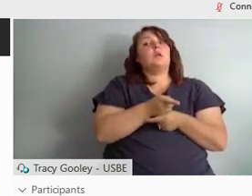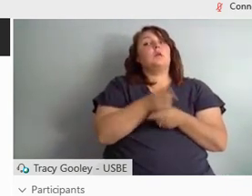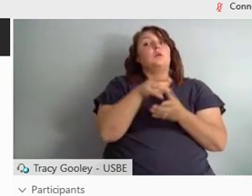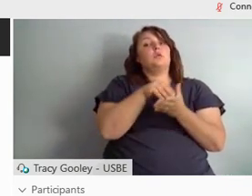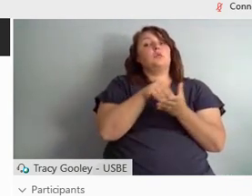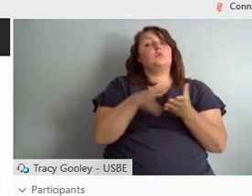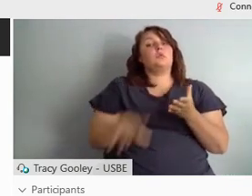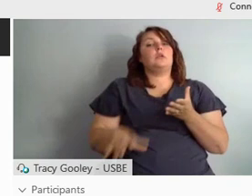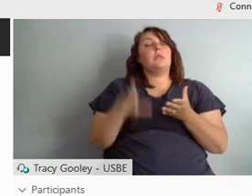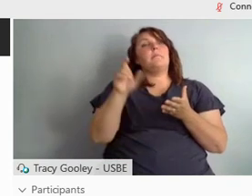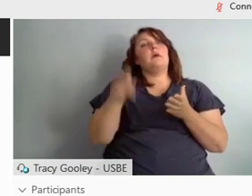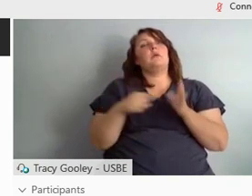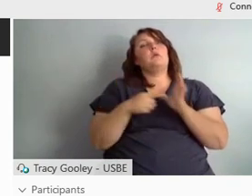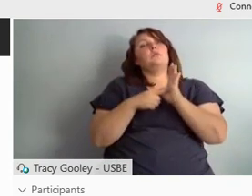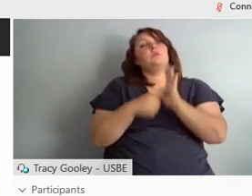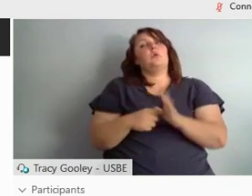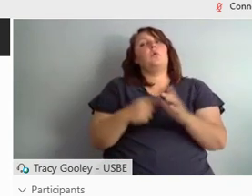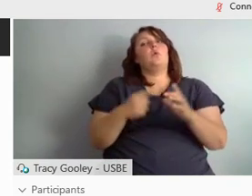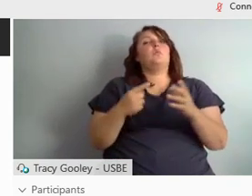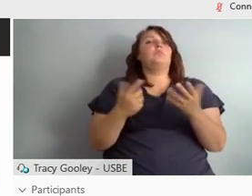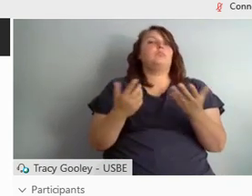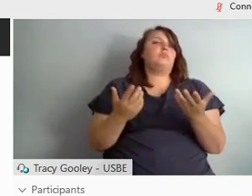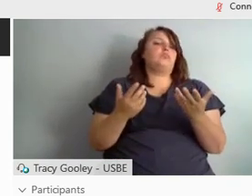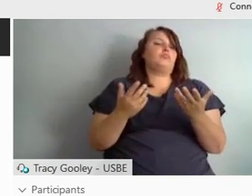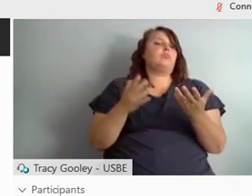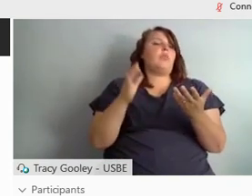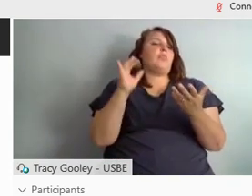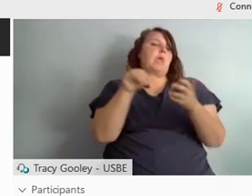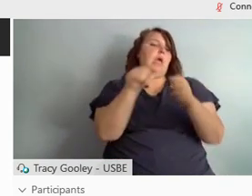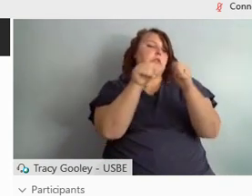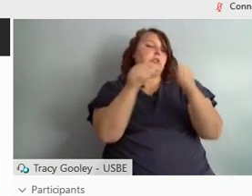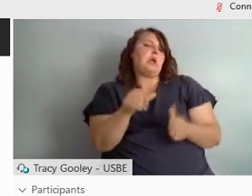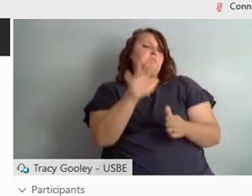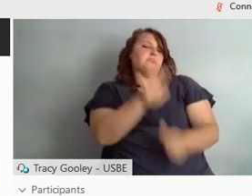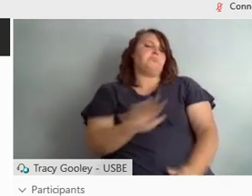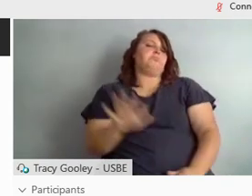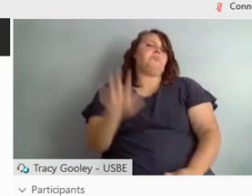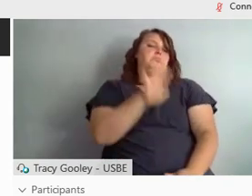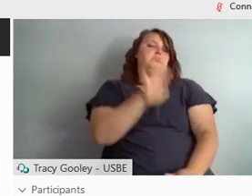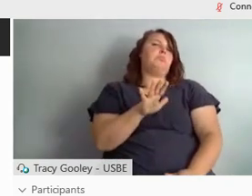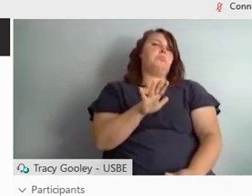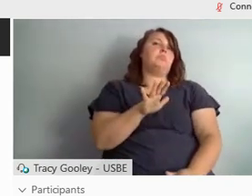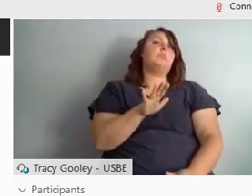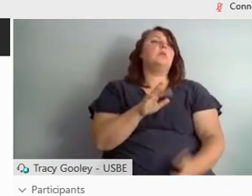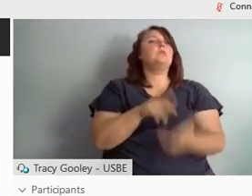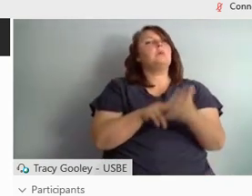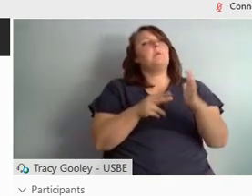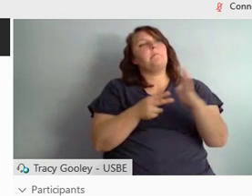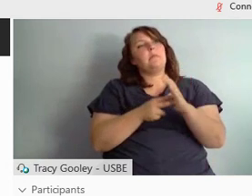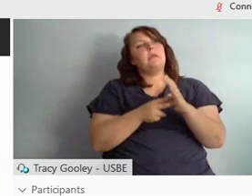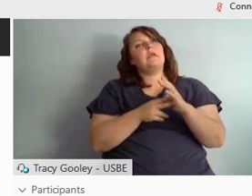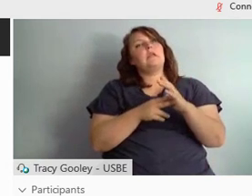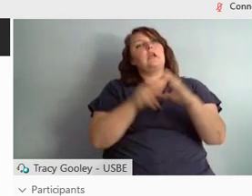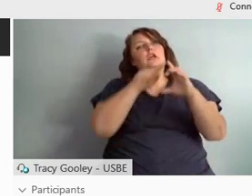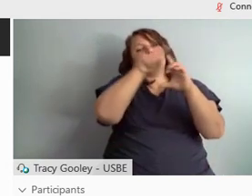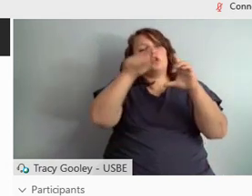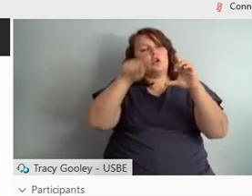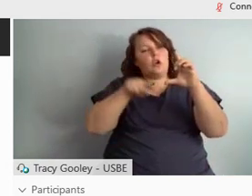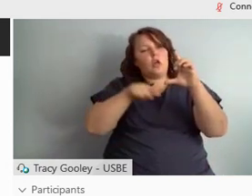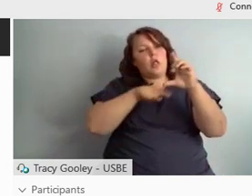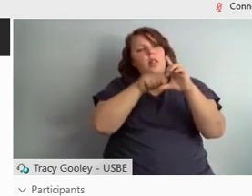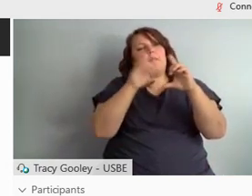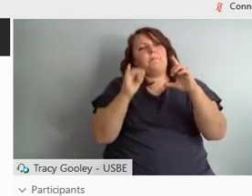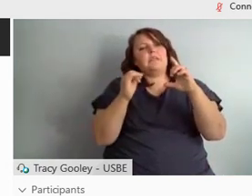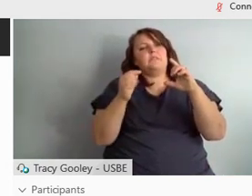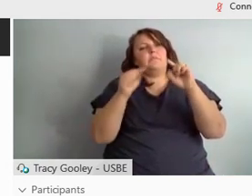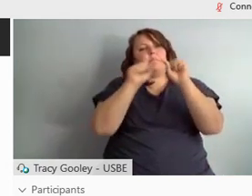the student must demonstrate the properties of the shape. So a circle must be closed. The